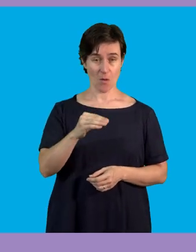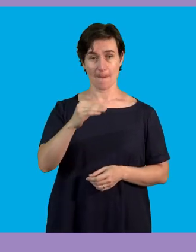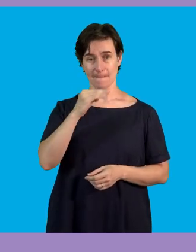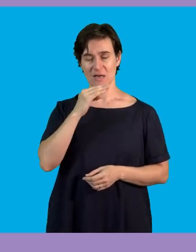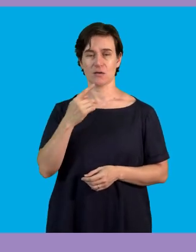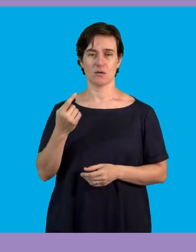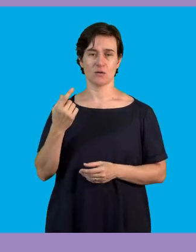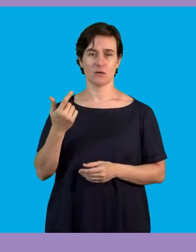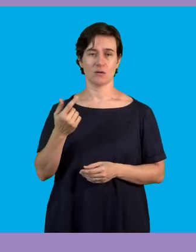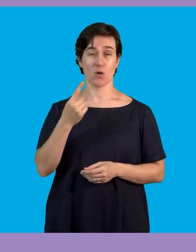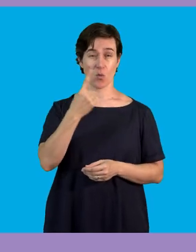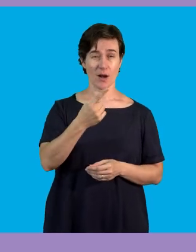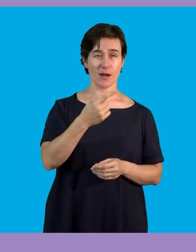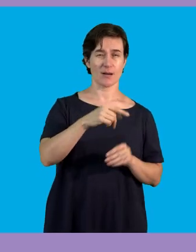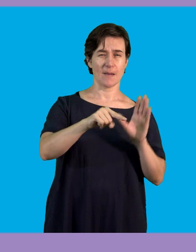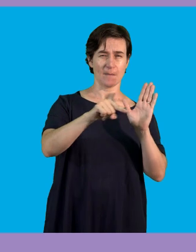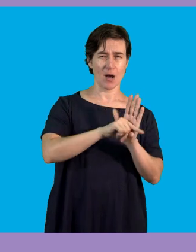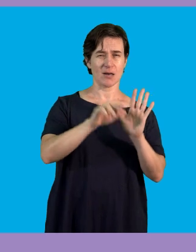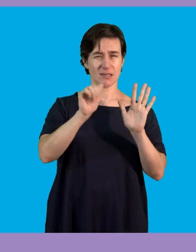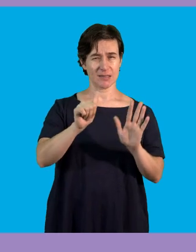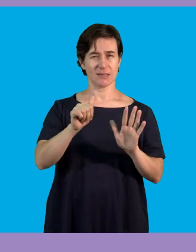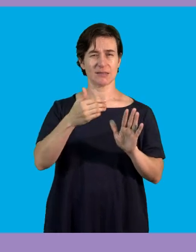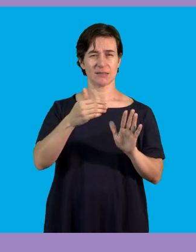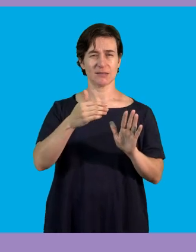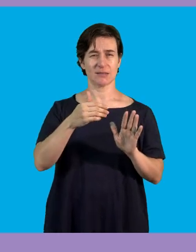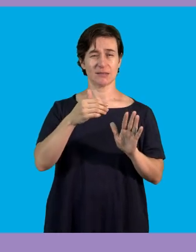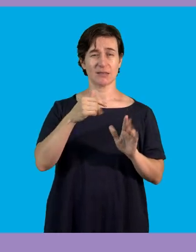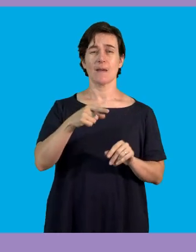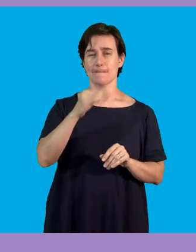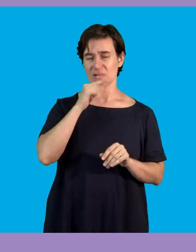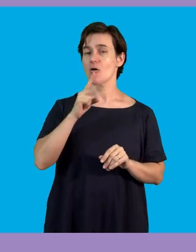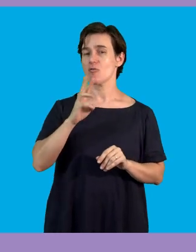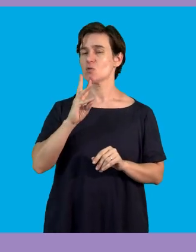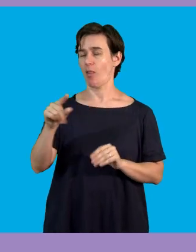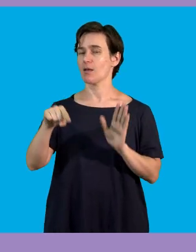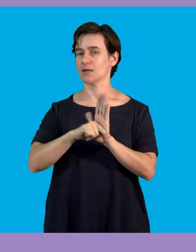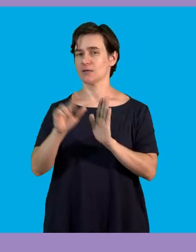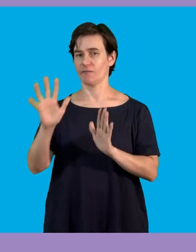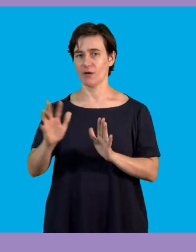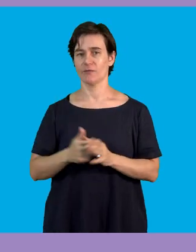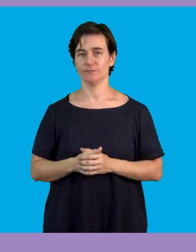1. When we add it to minus 6, and it would give us negative 5.